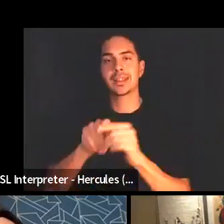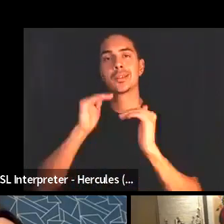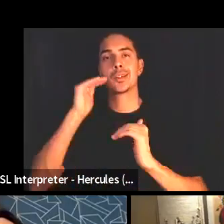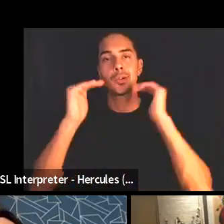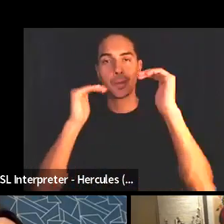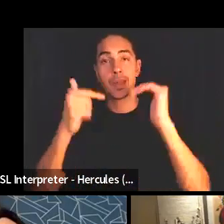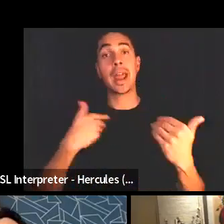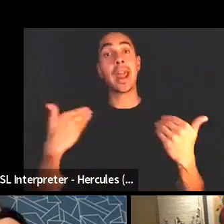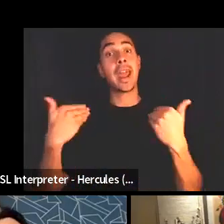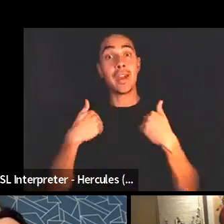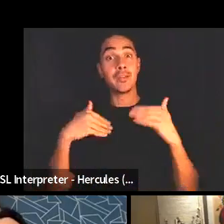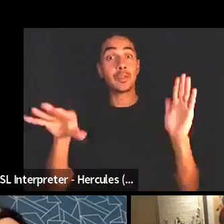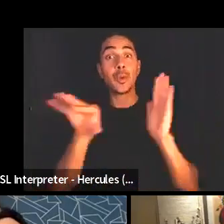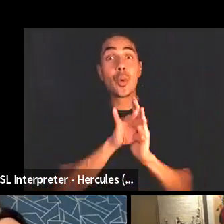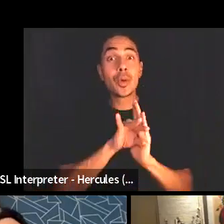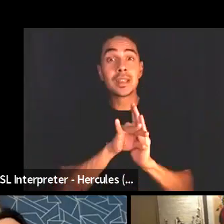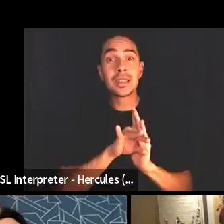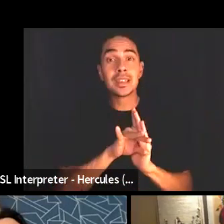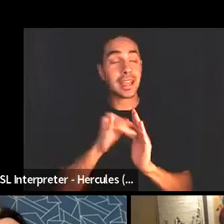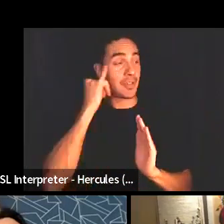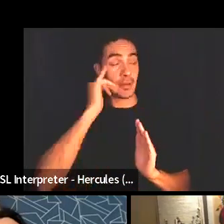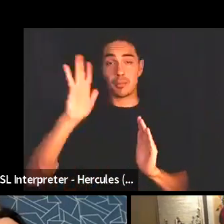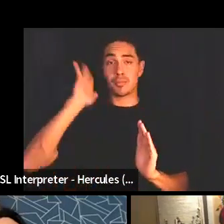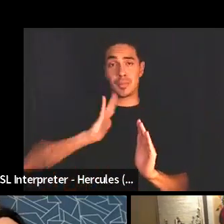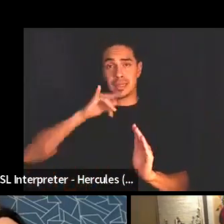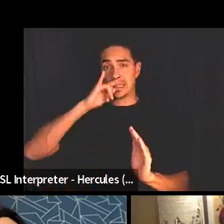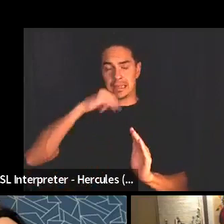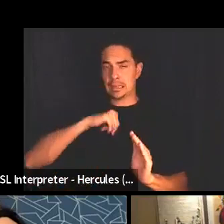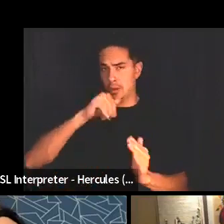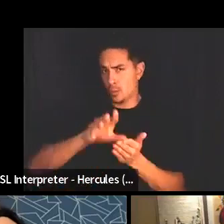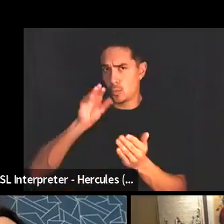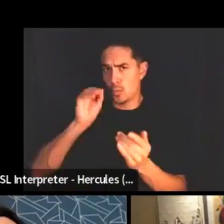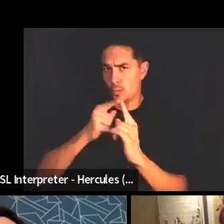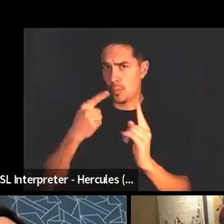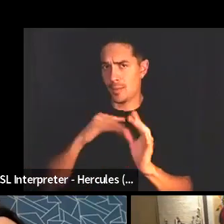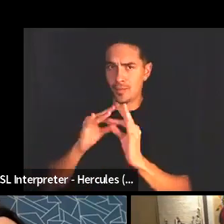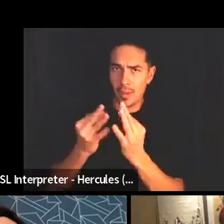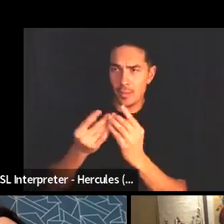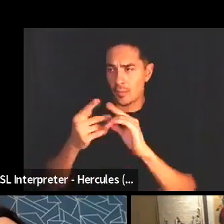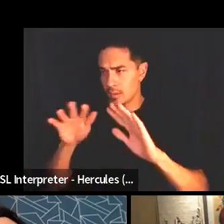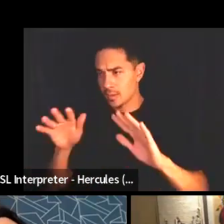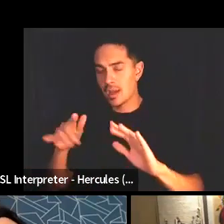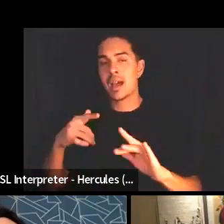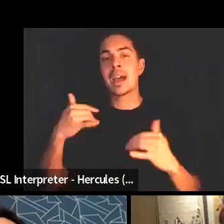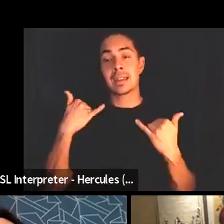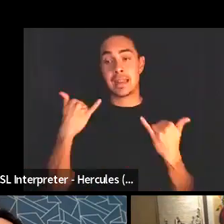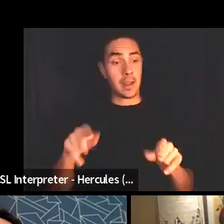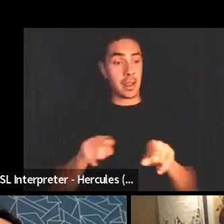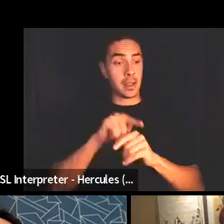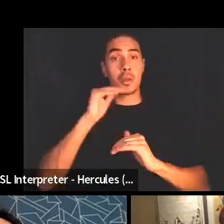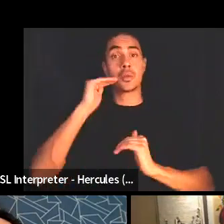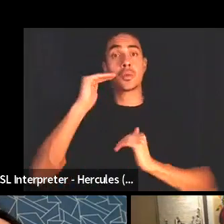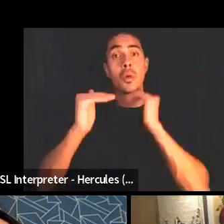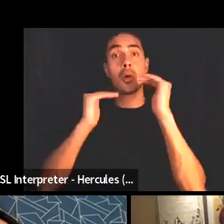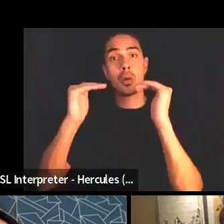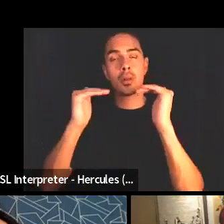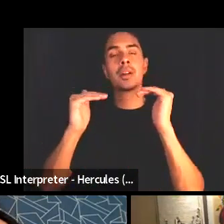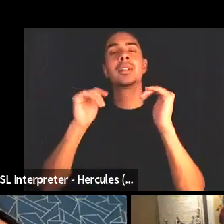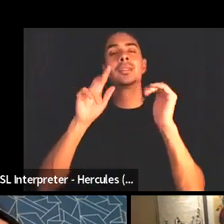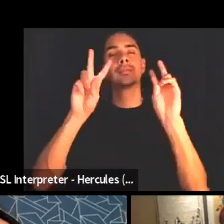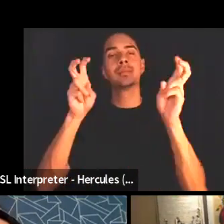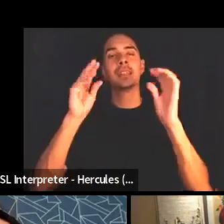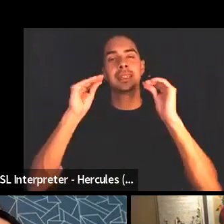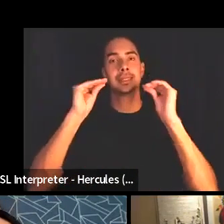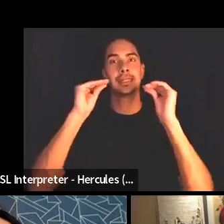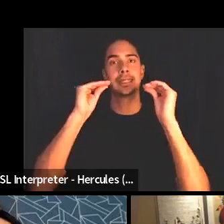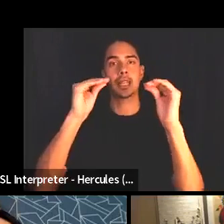it and find commonality in places where those teachable moments, right? Instead of